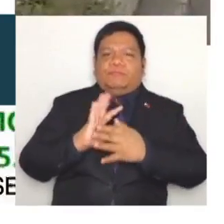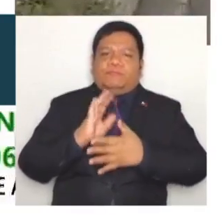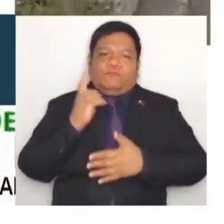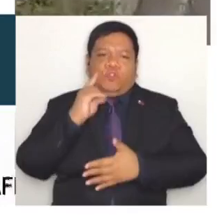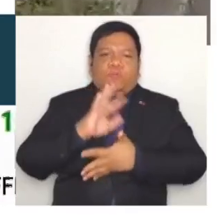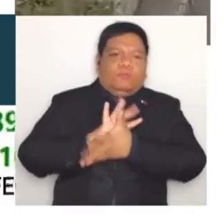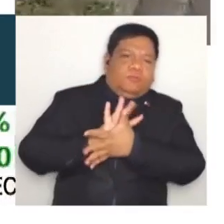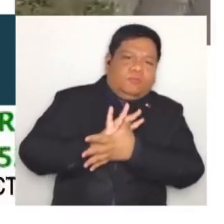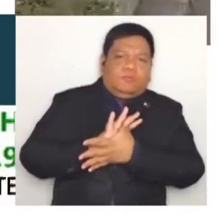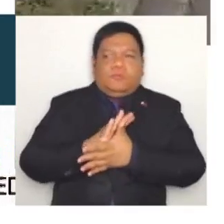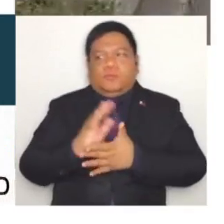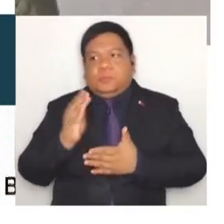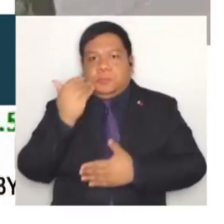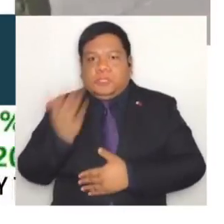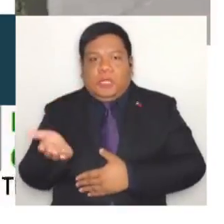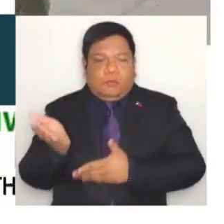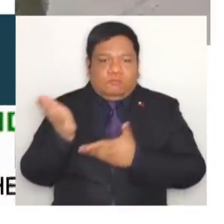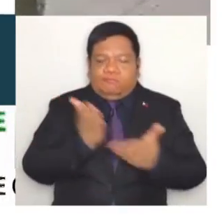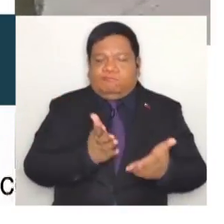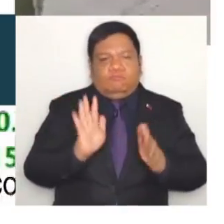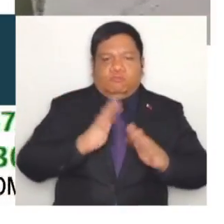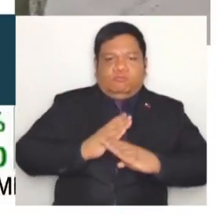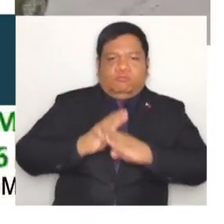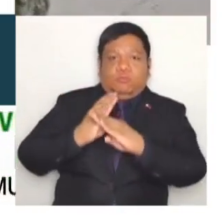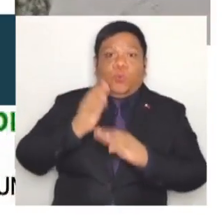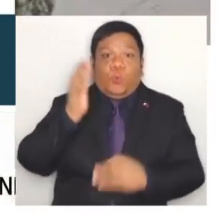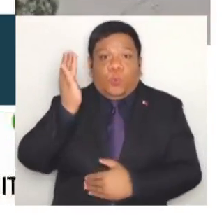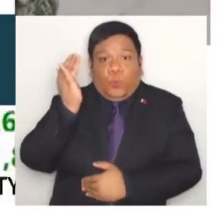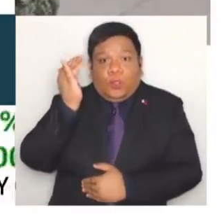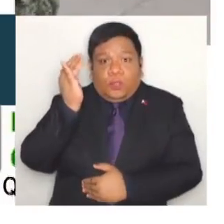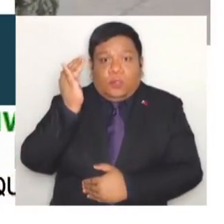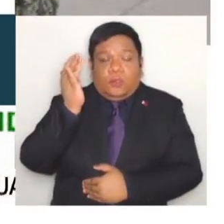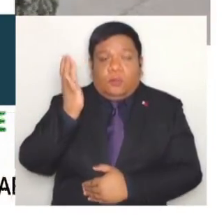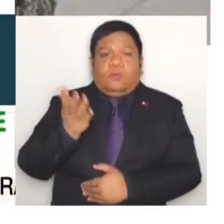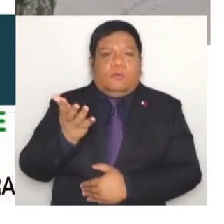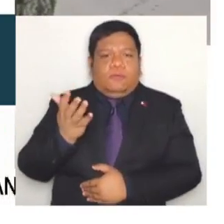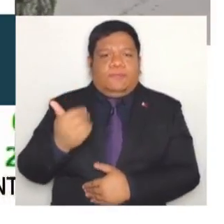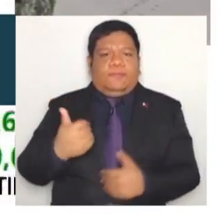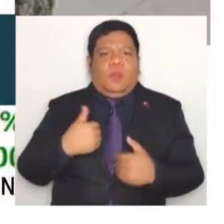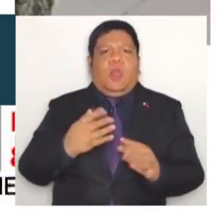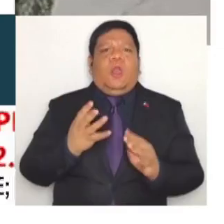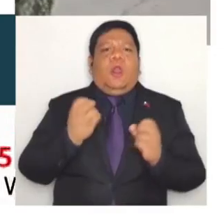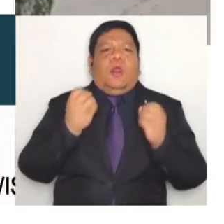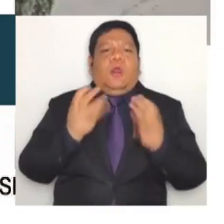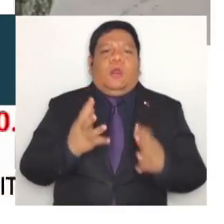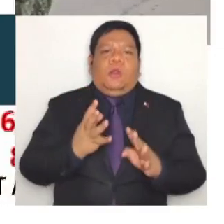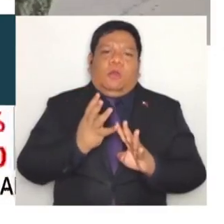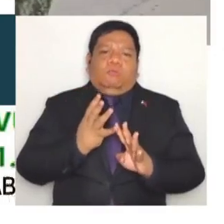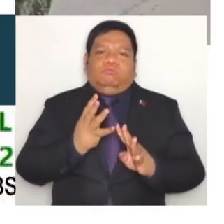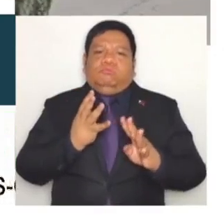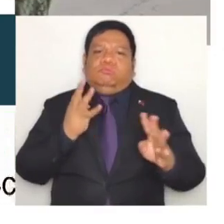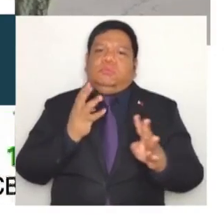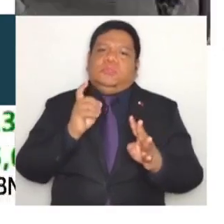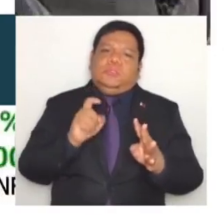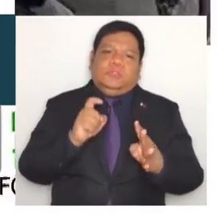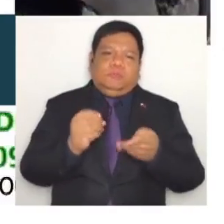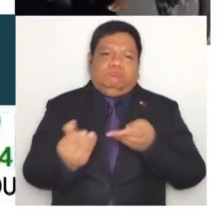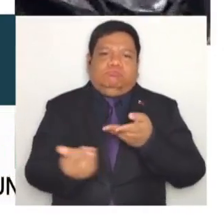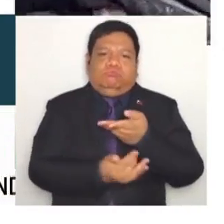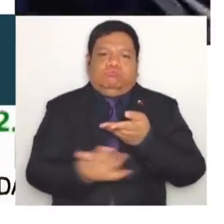COVID-positive cadavers because there's a long line that needs to be